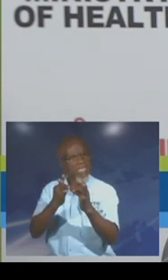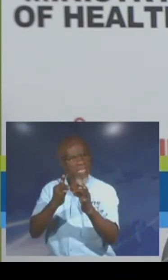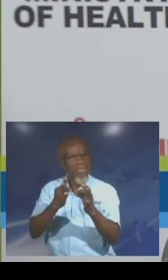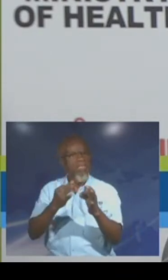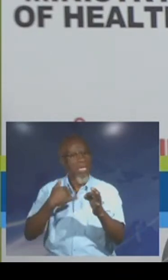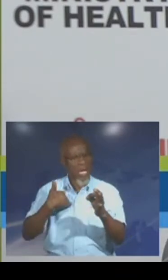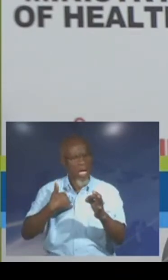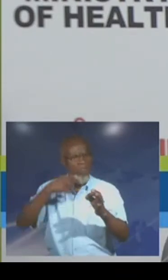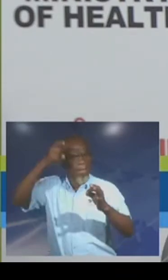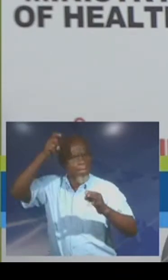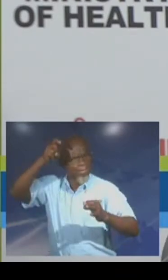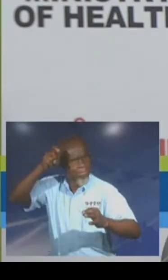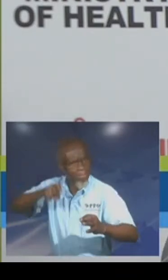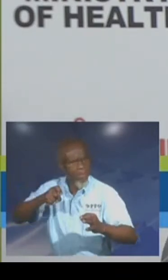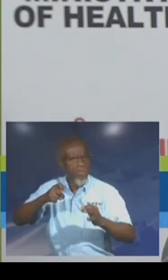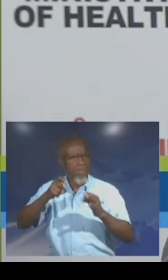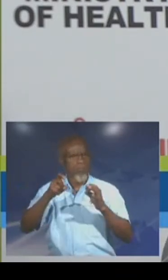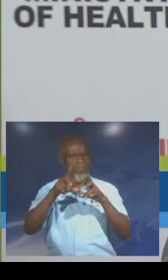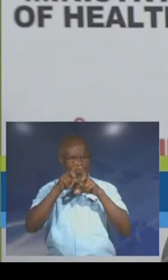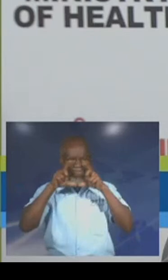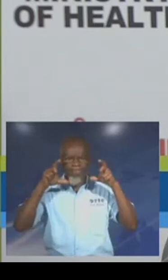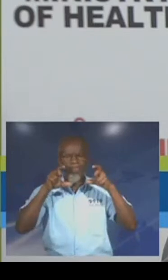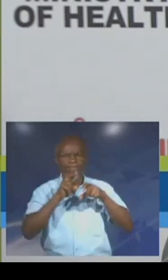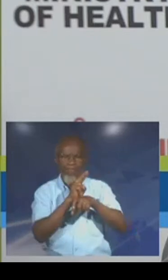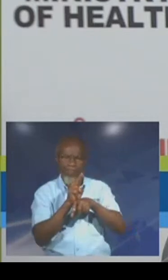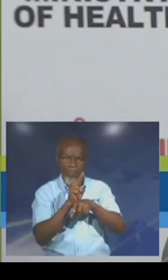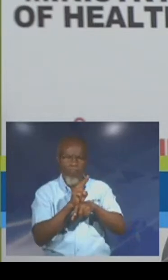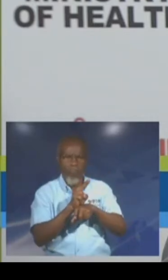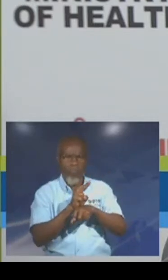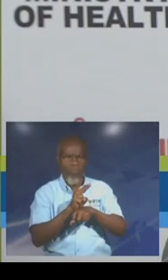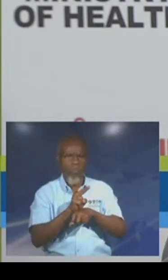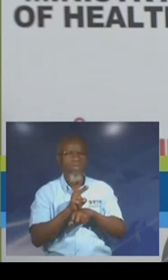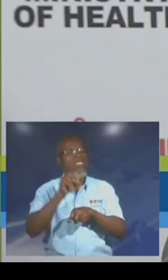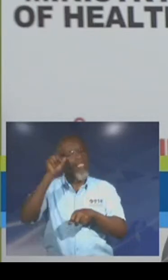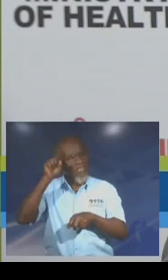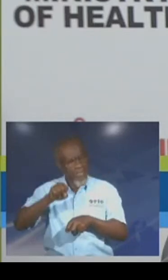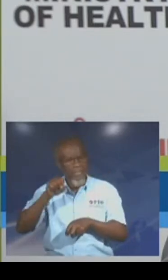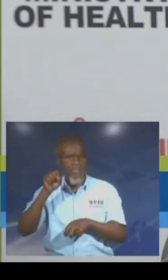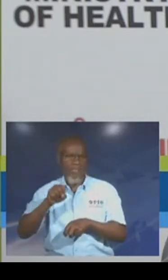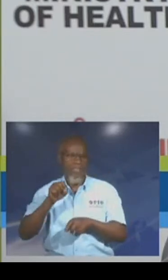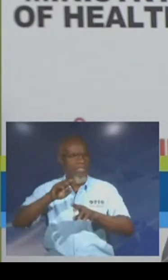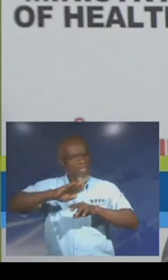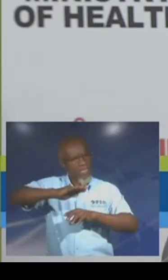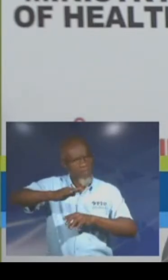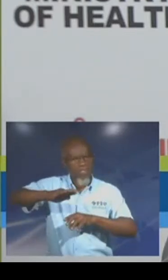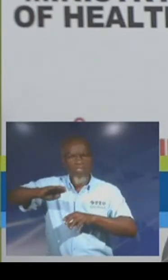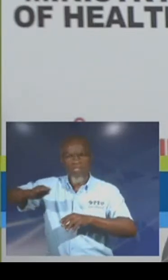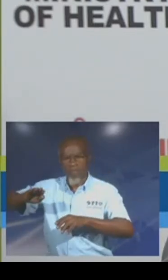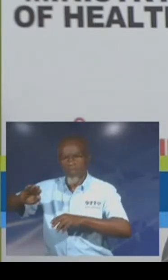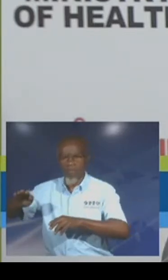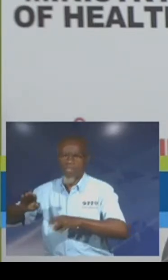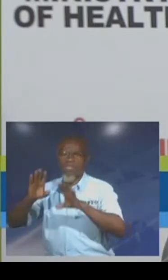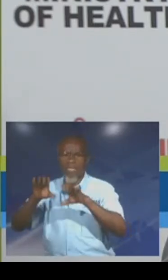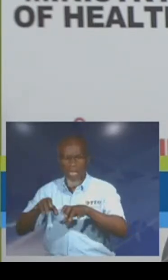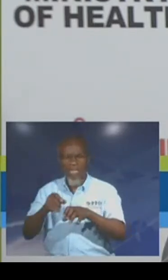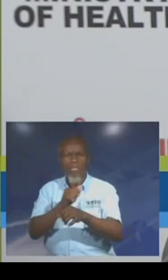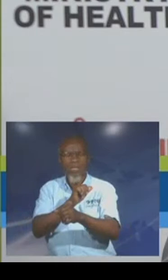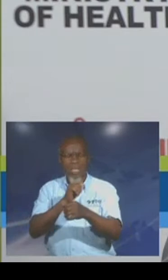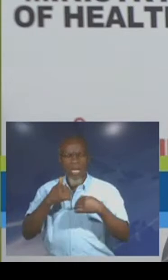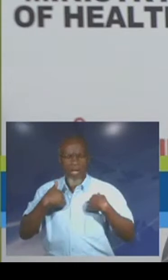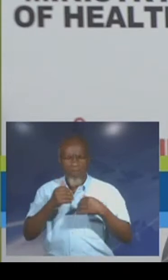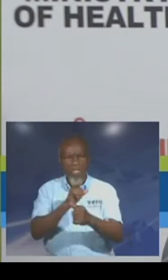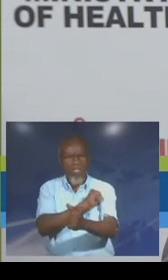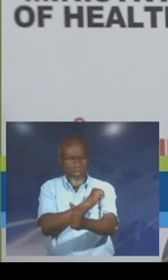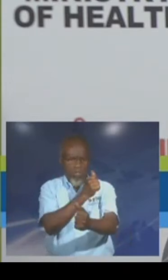mask mandate. So yes, different entities, they will have that authority as